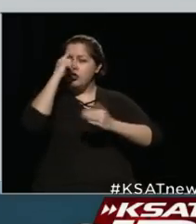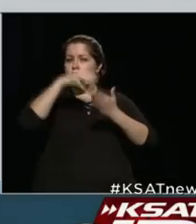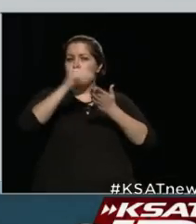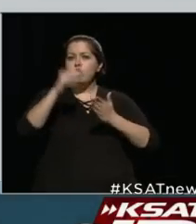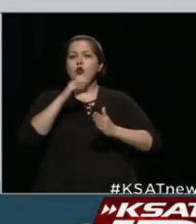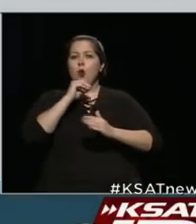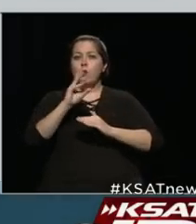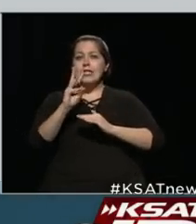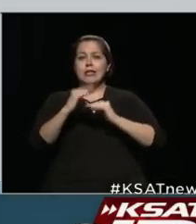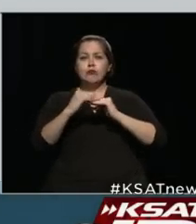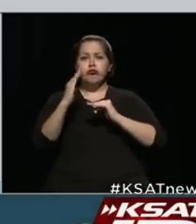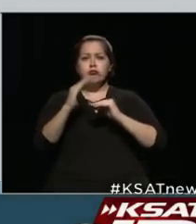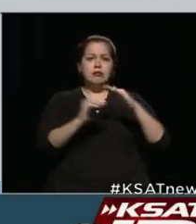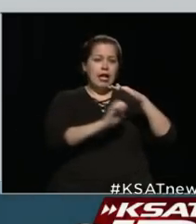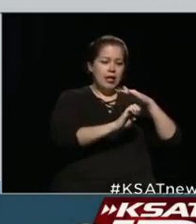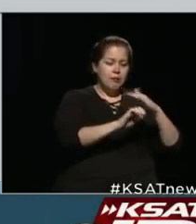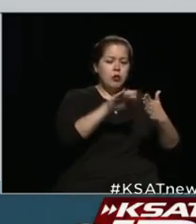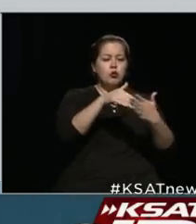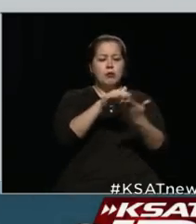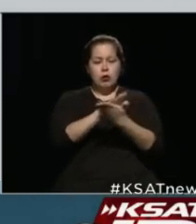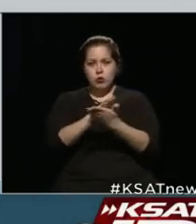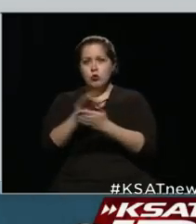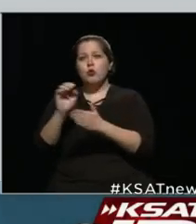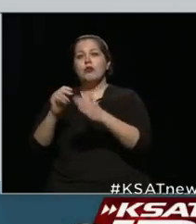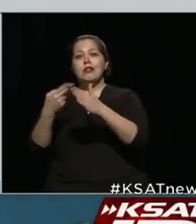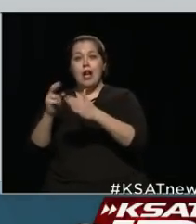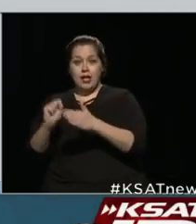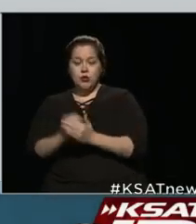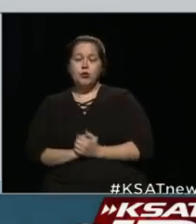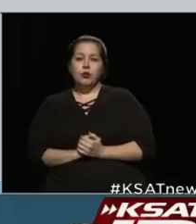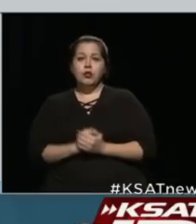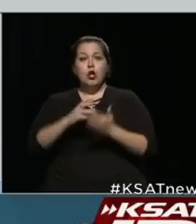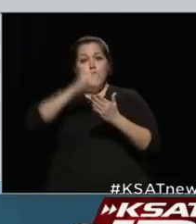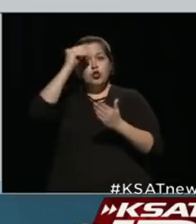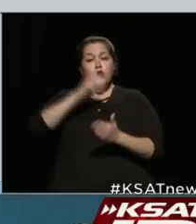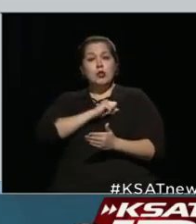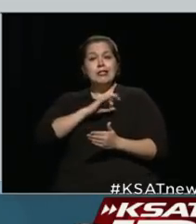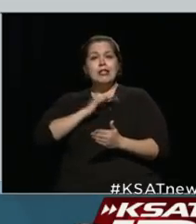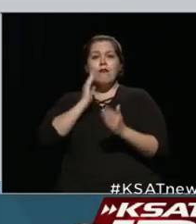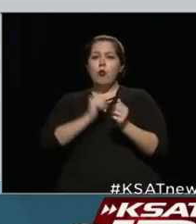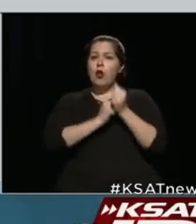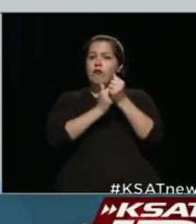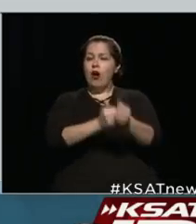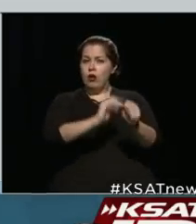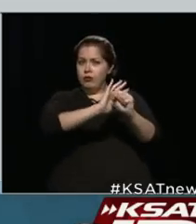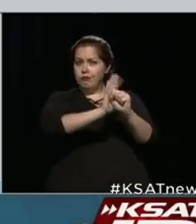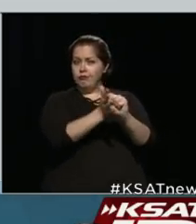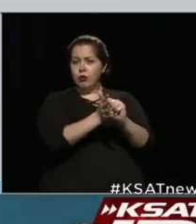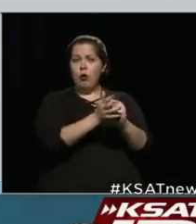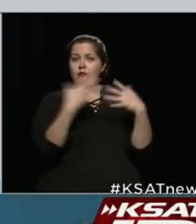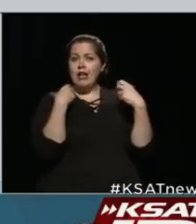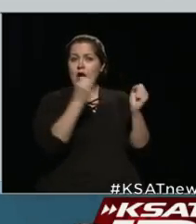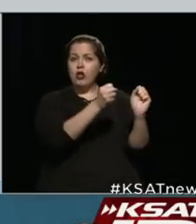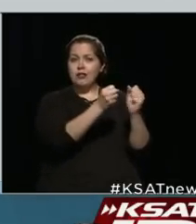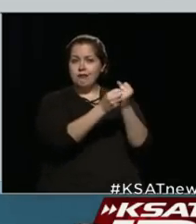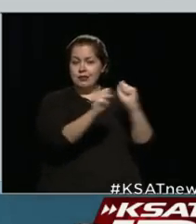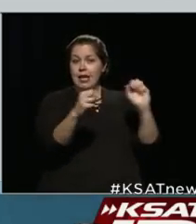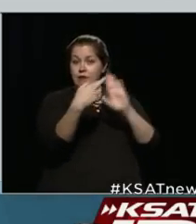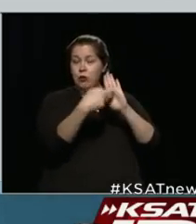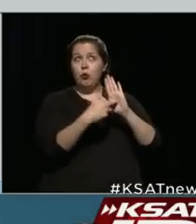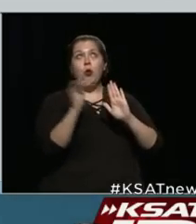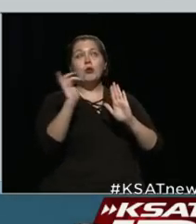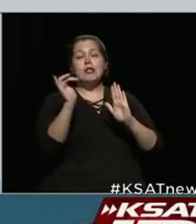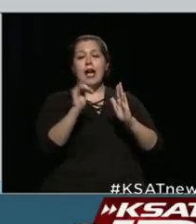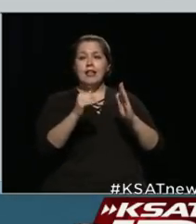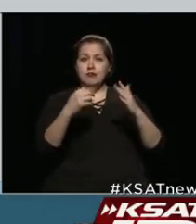six and up in elementary, middle, and high school. Students and staff will follow the COVID-19 health and safety protocols, such as